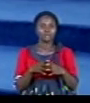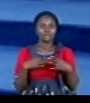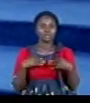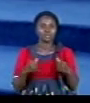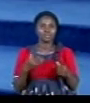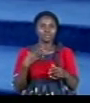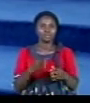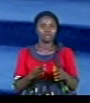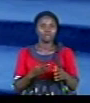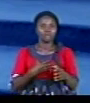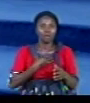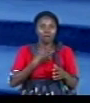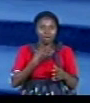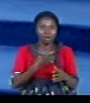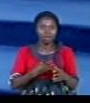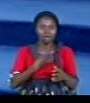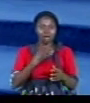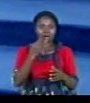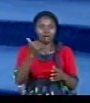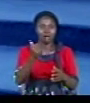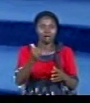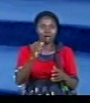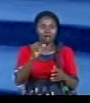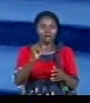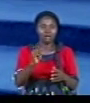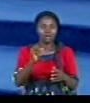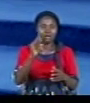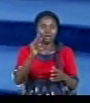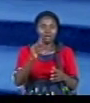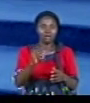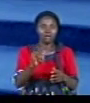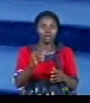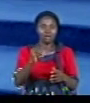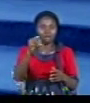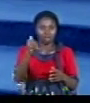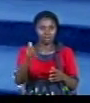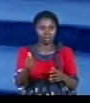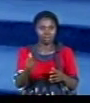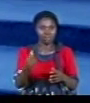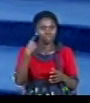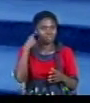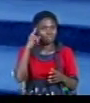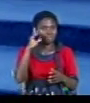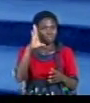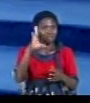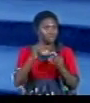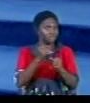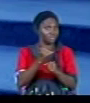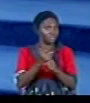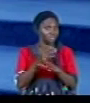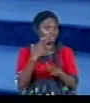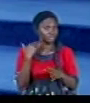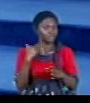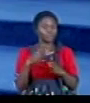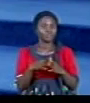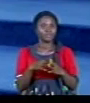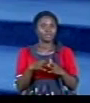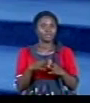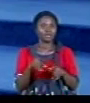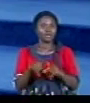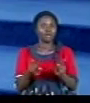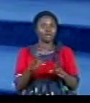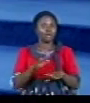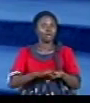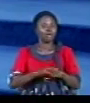asthma for a period of 5 years. But on Thursday, when